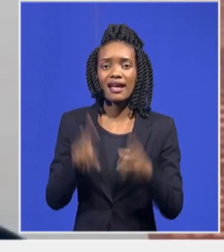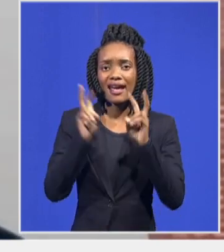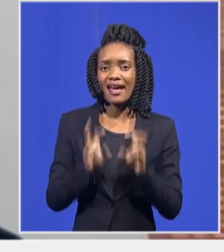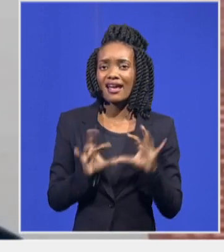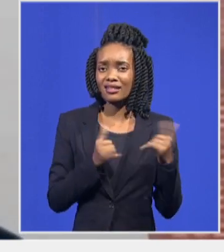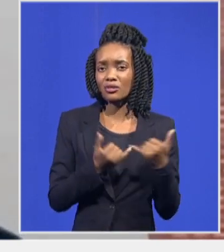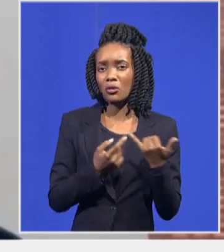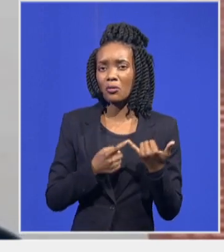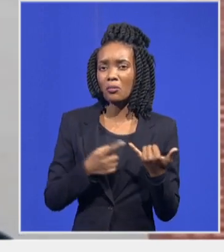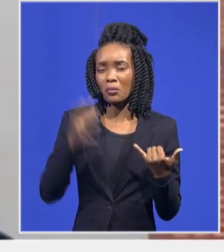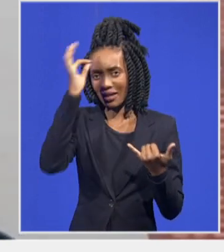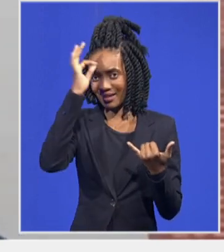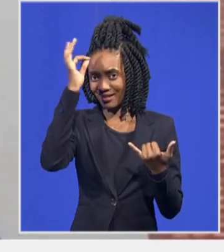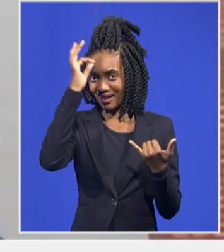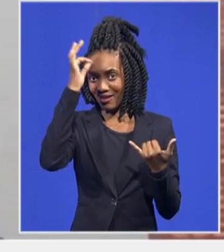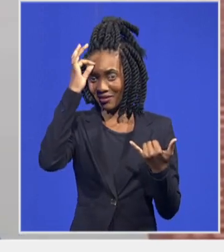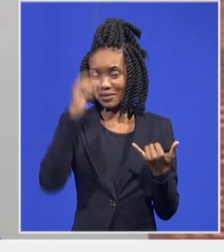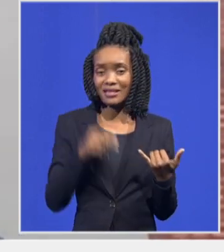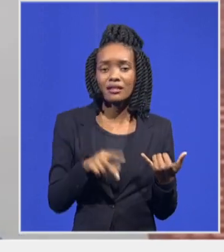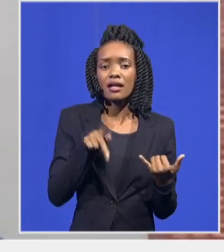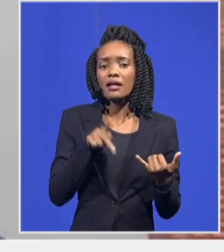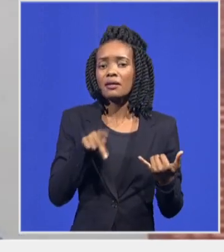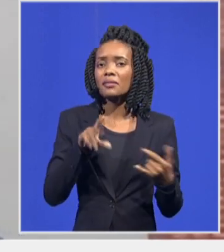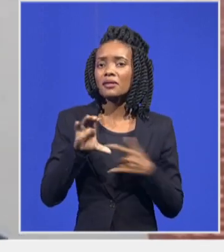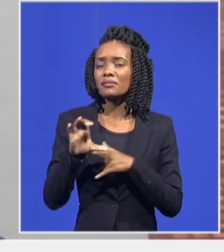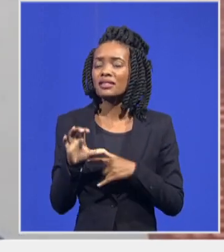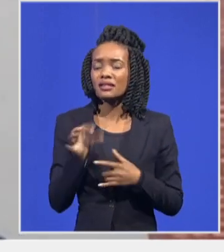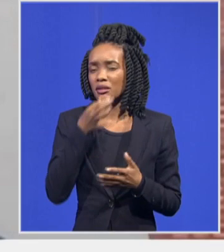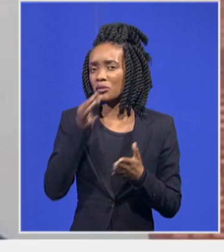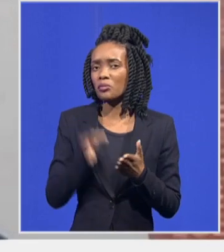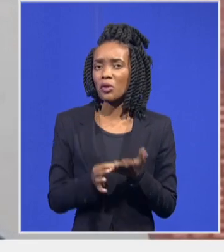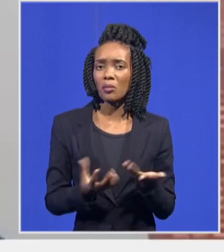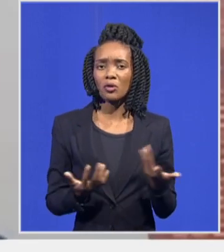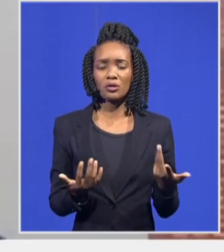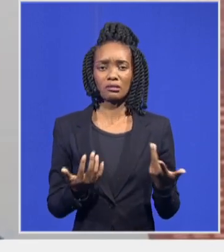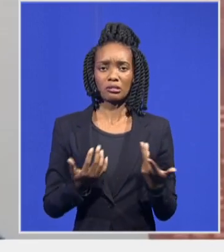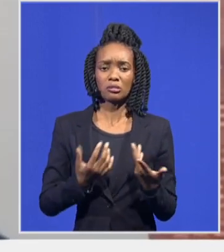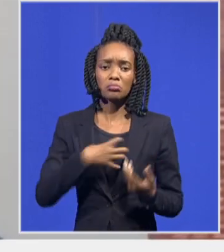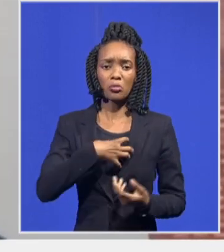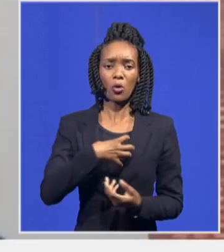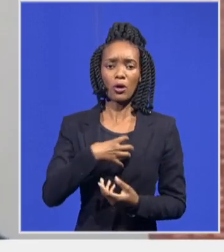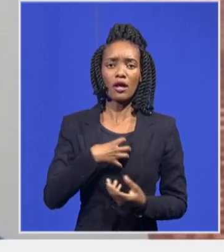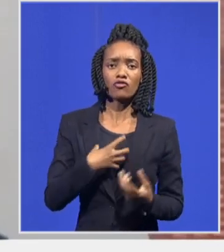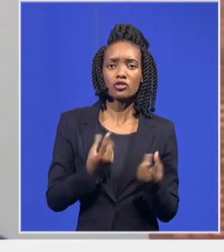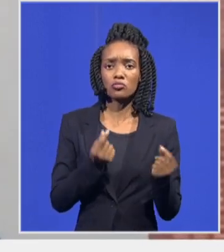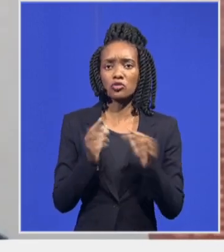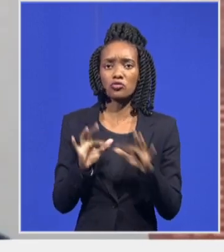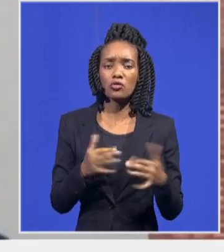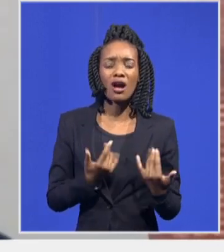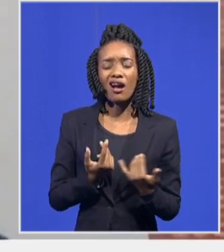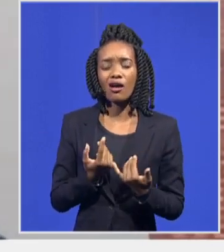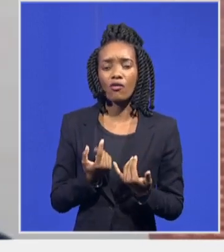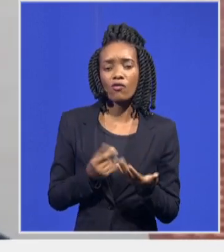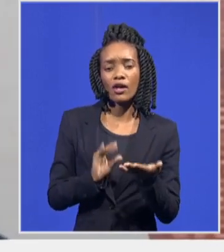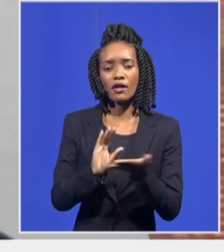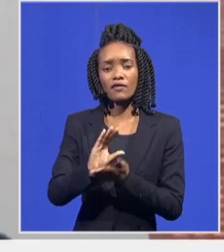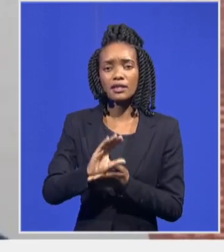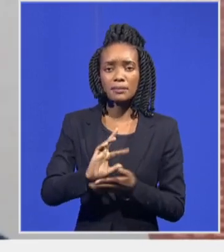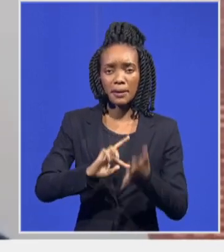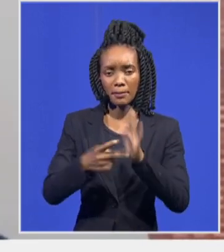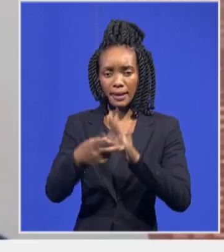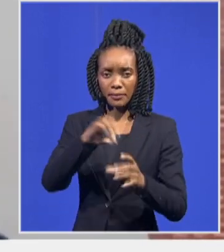how does the PCC propose any form of community ownership to be integrated in the investment plan? And